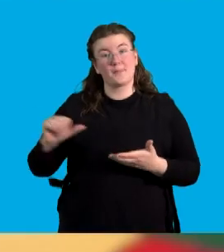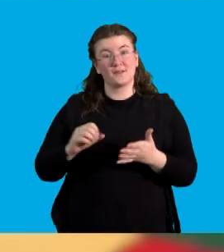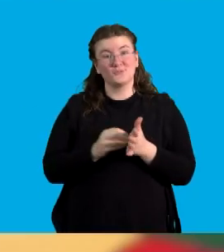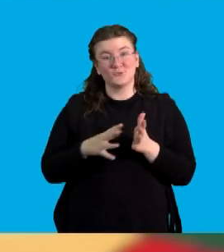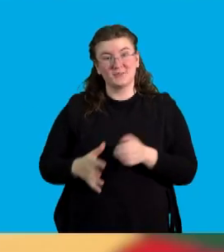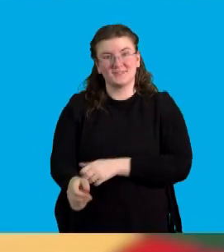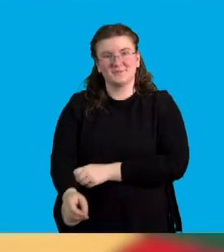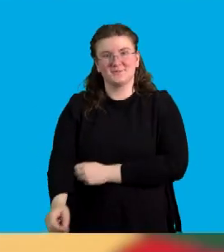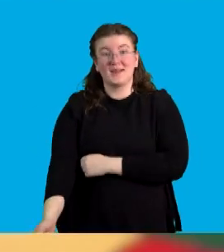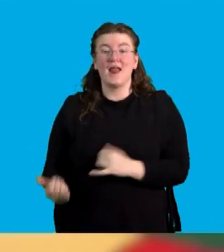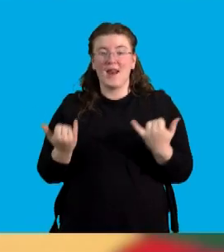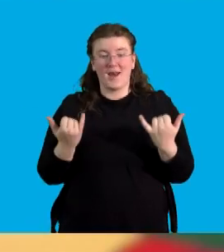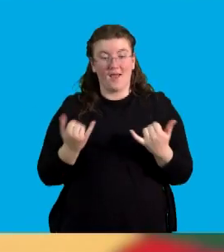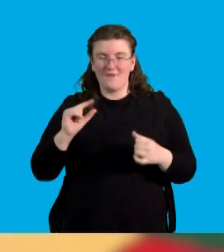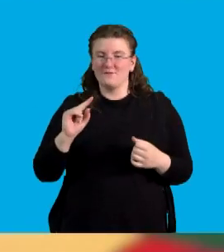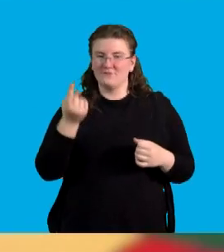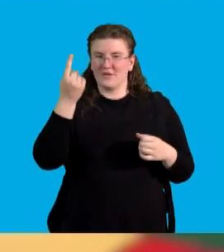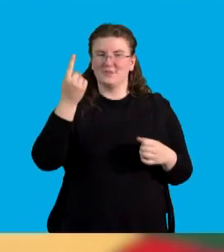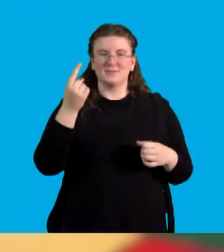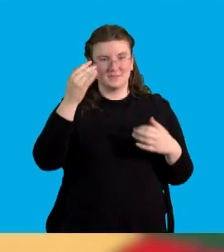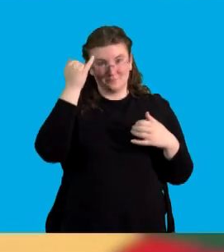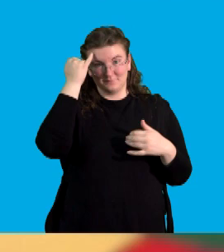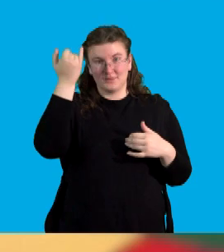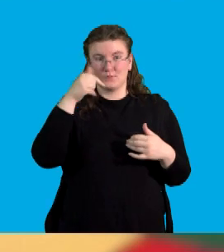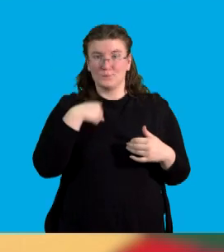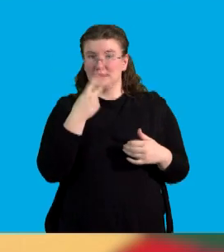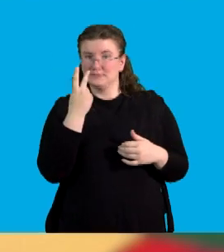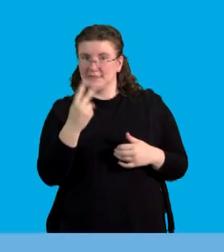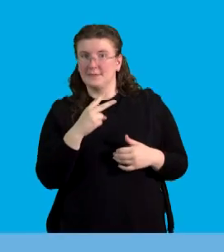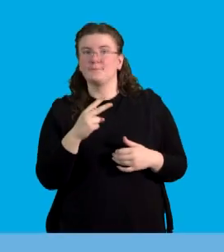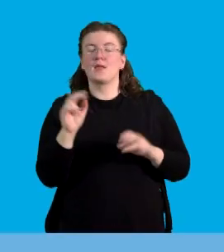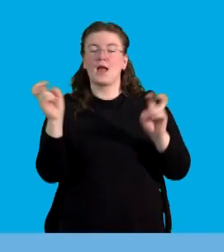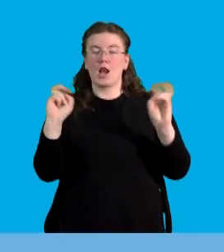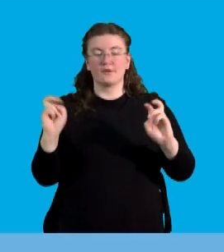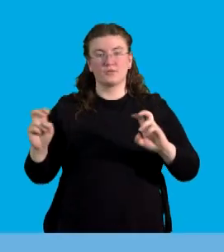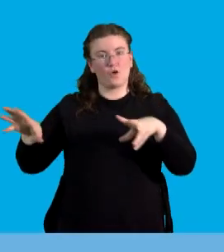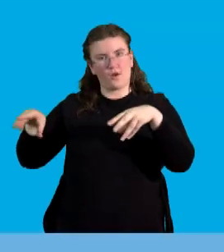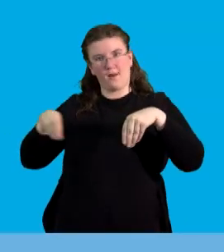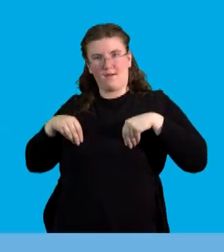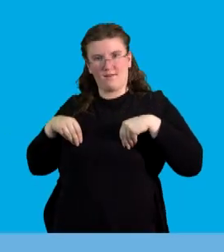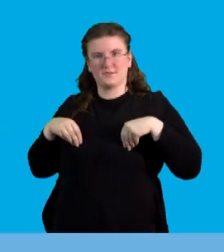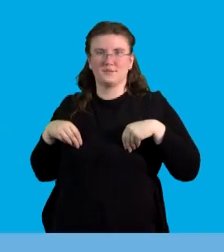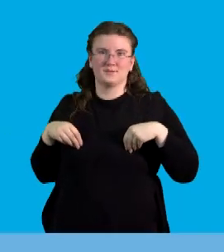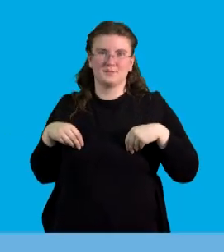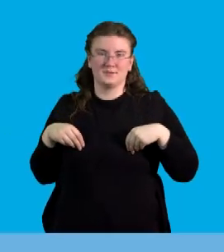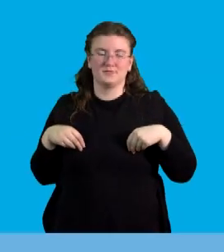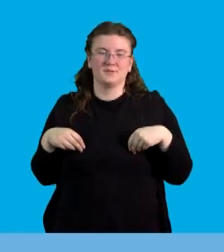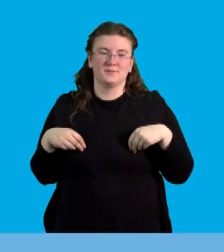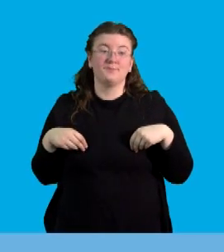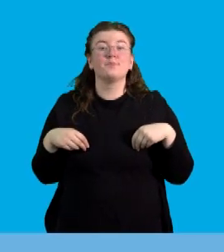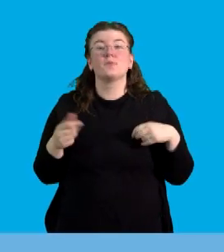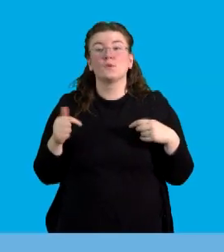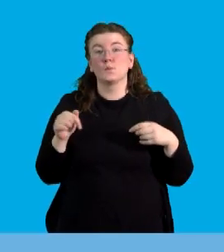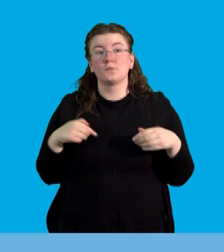Welcome back, learners. Now to jump to our first concept, where we'll be looking at the conductors of electricity.